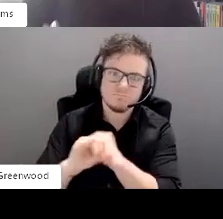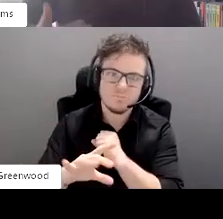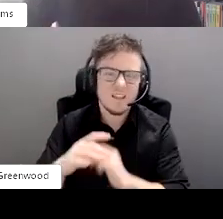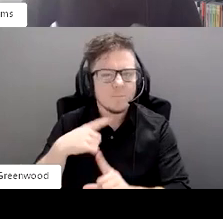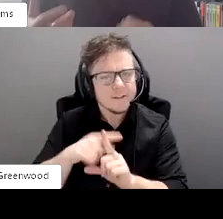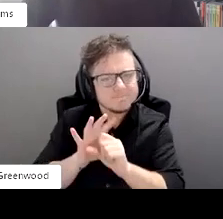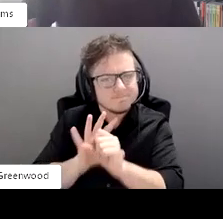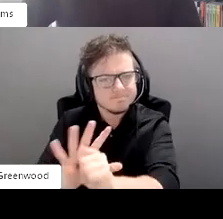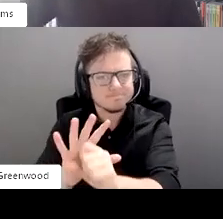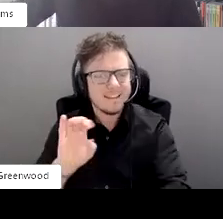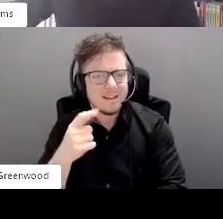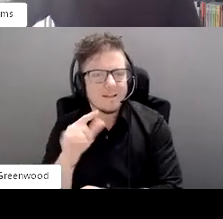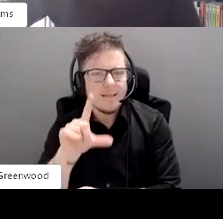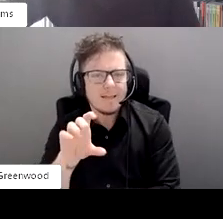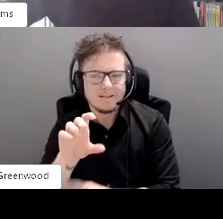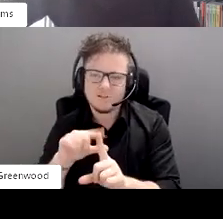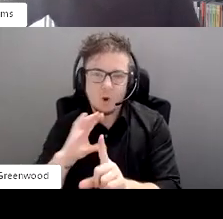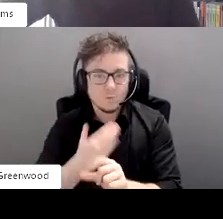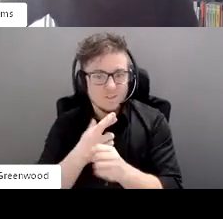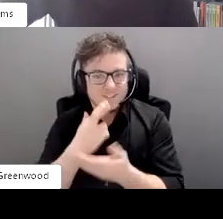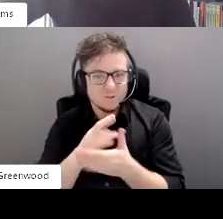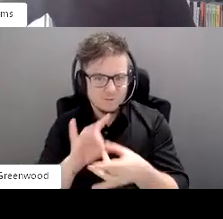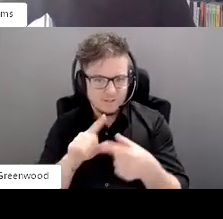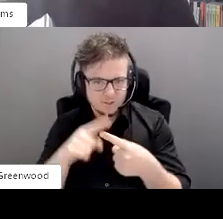Egale's dementia-related resources as well throughout the campaign.